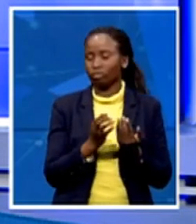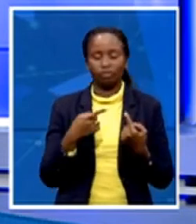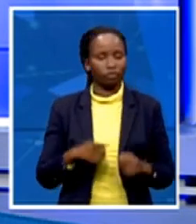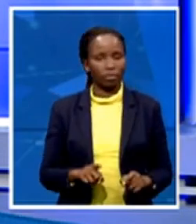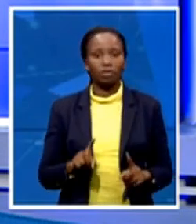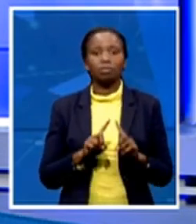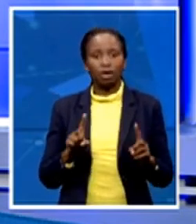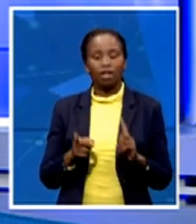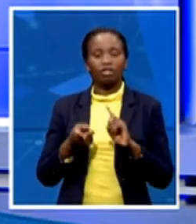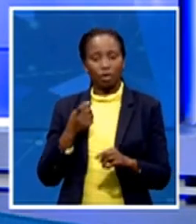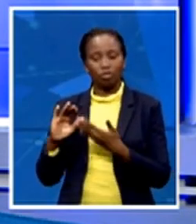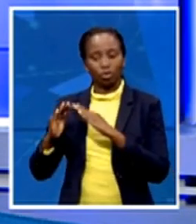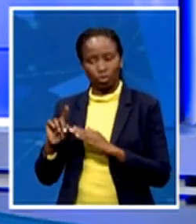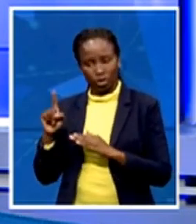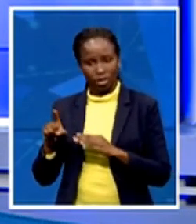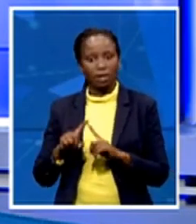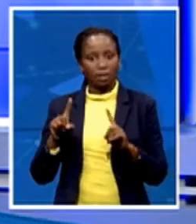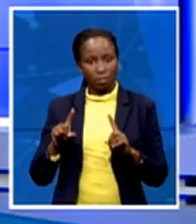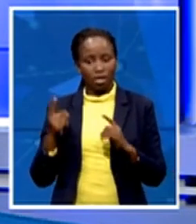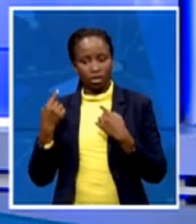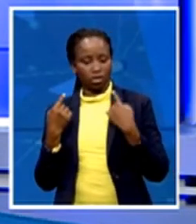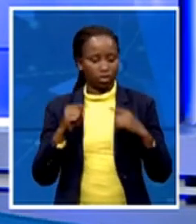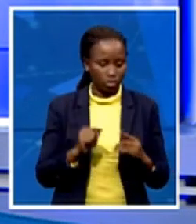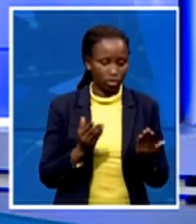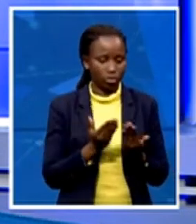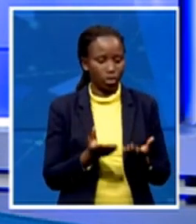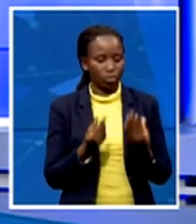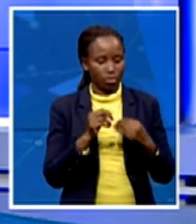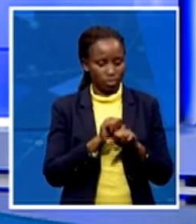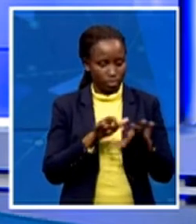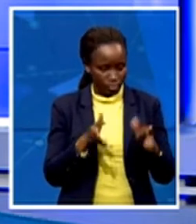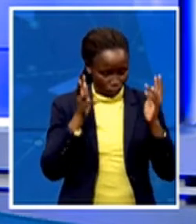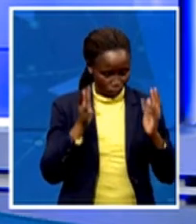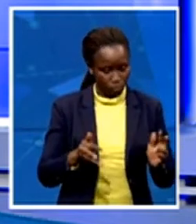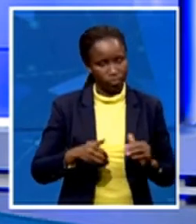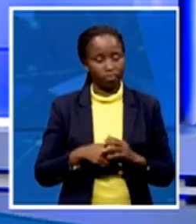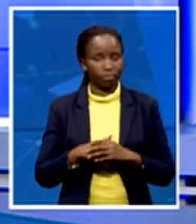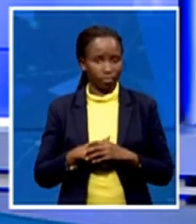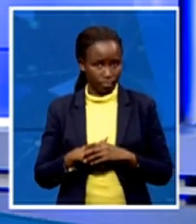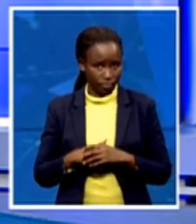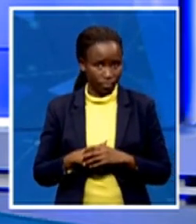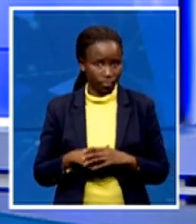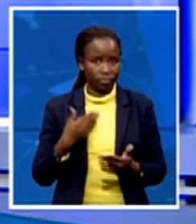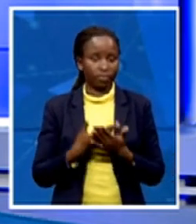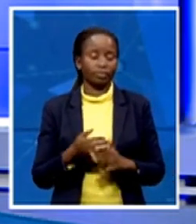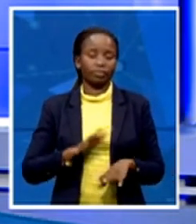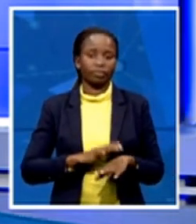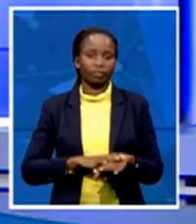that then have that unintended result. We'll try our best to take you back there, but